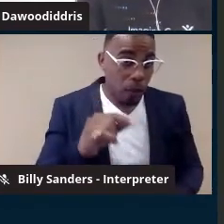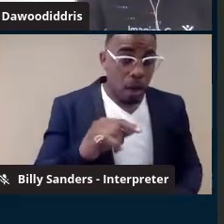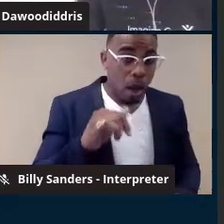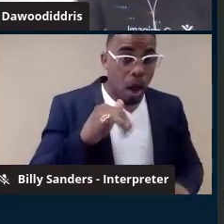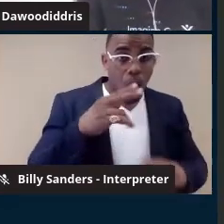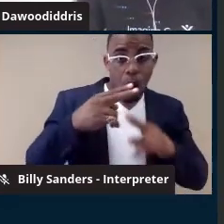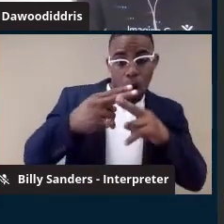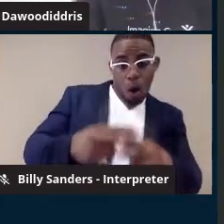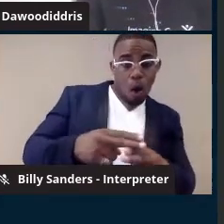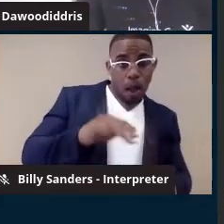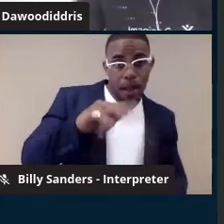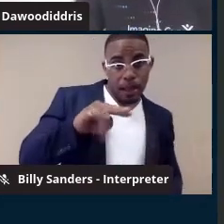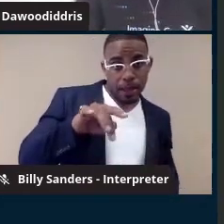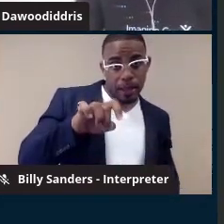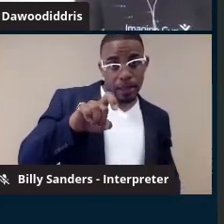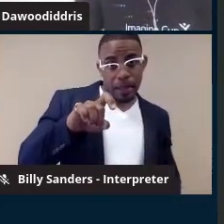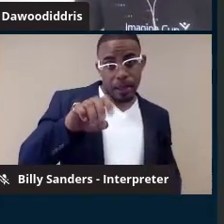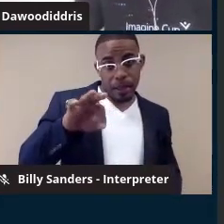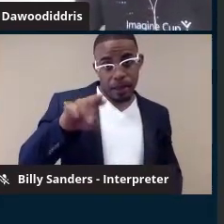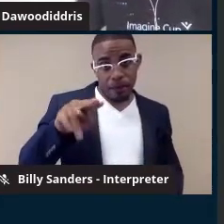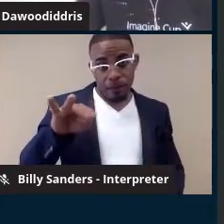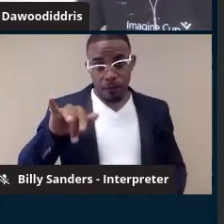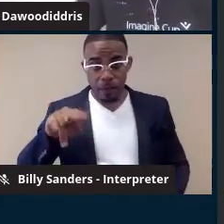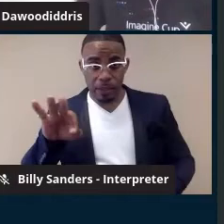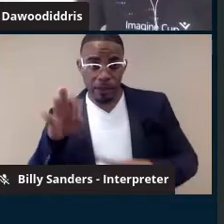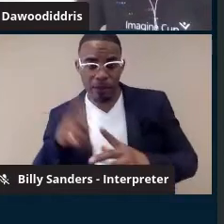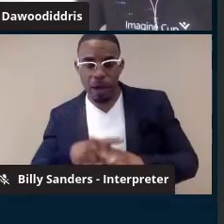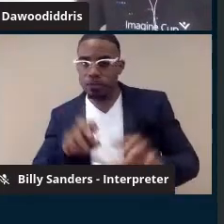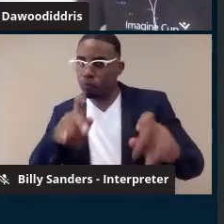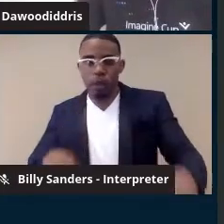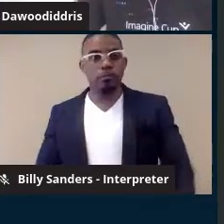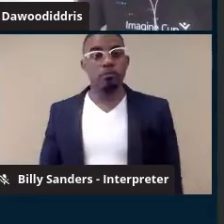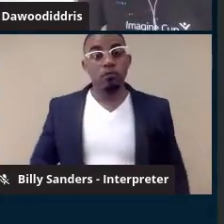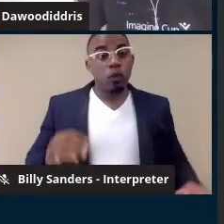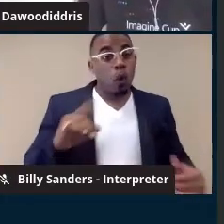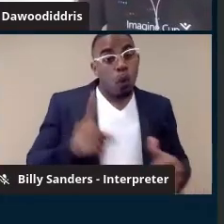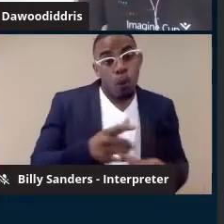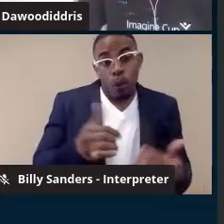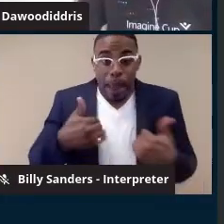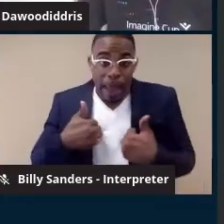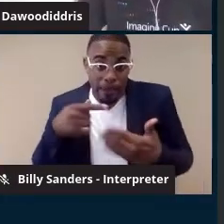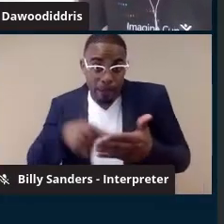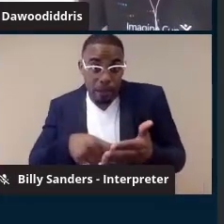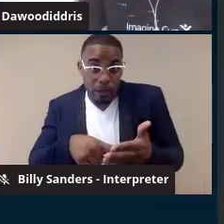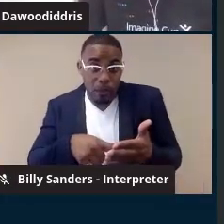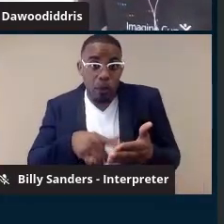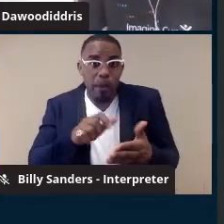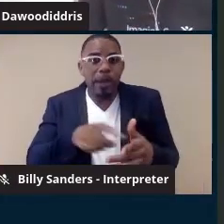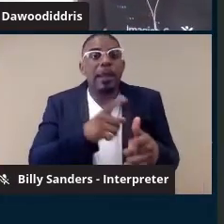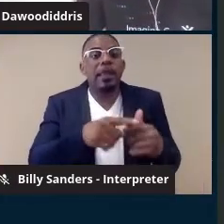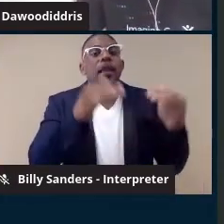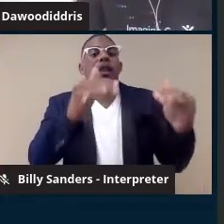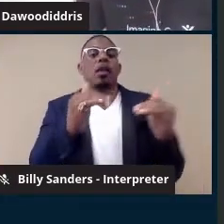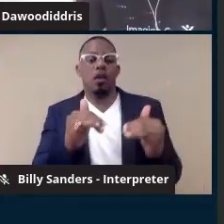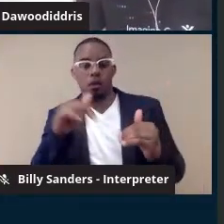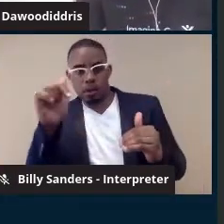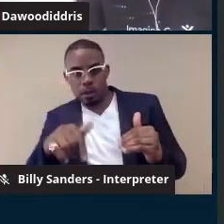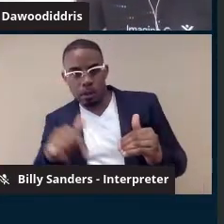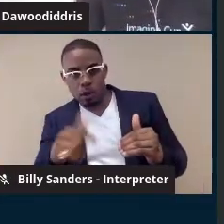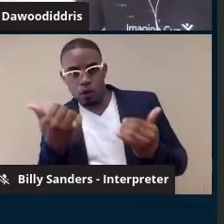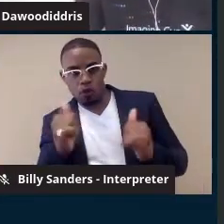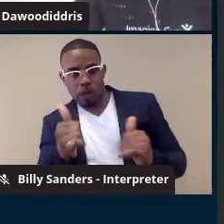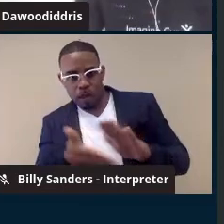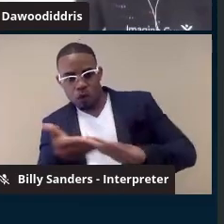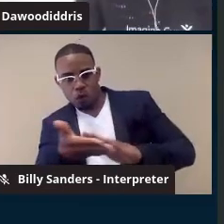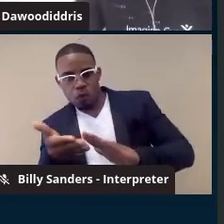the index.js file. Okay, so once we have this, we can then come down here and then we try to